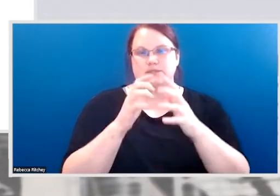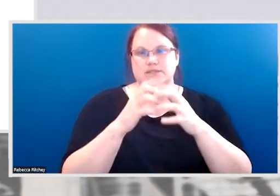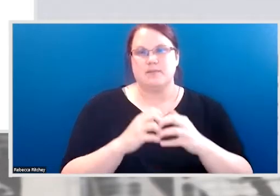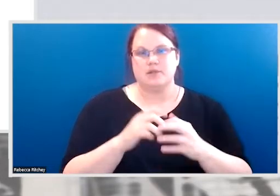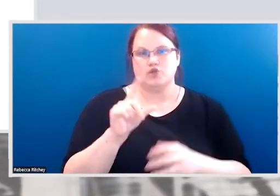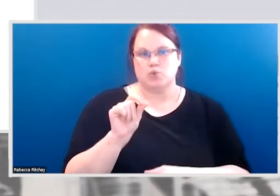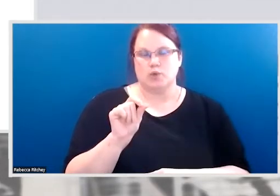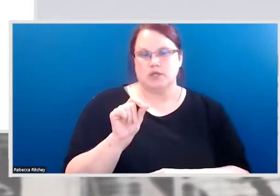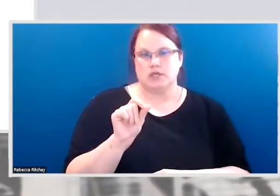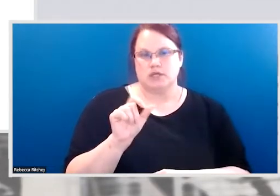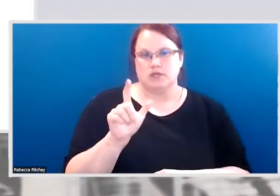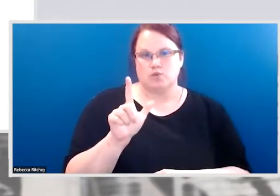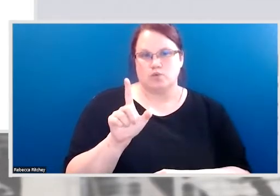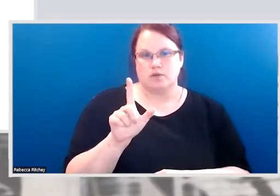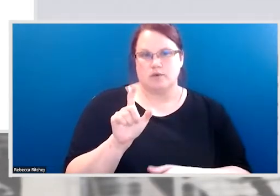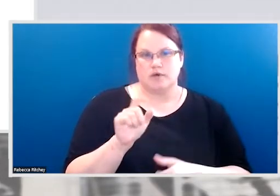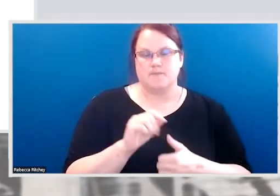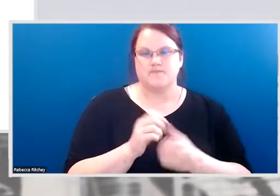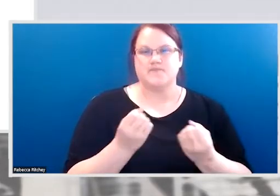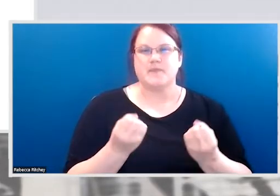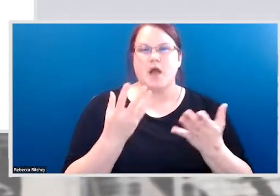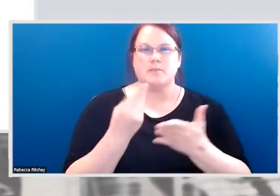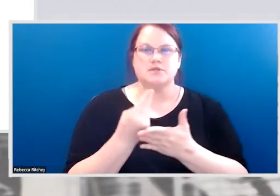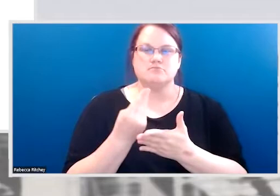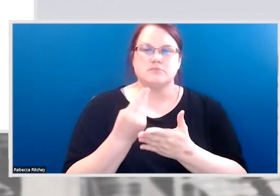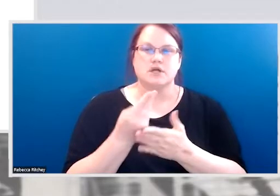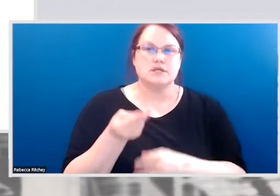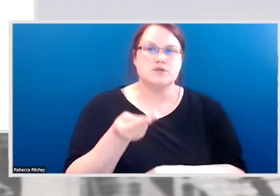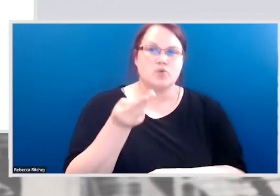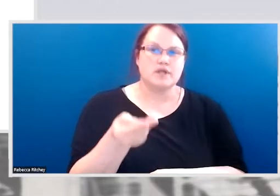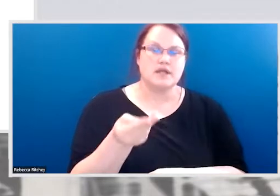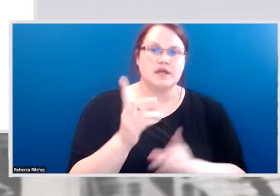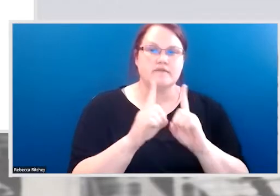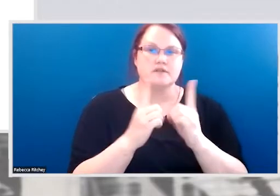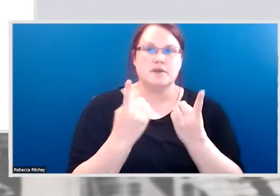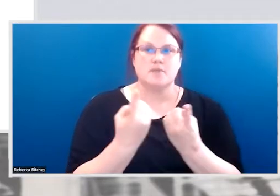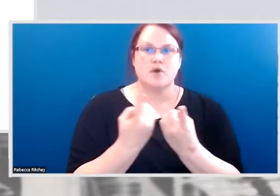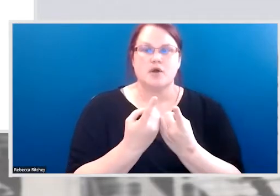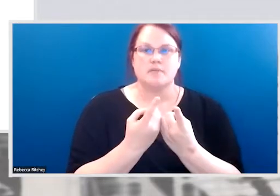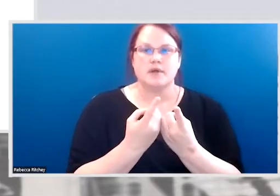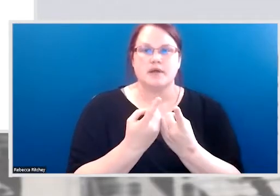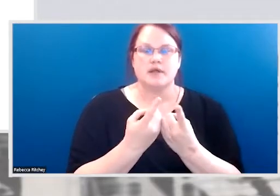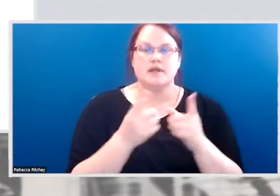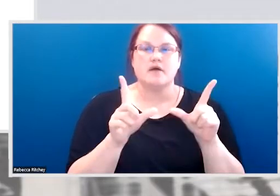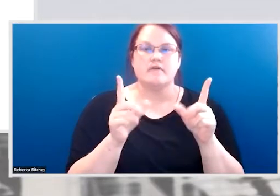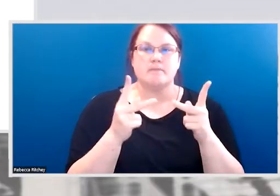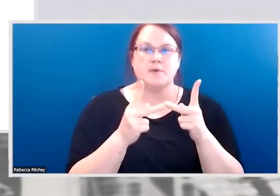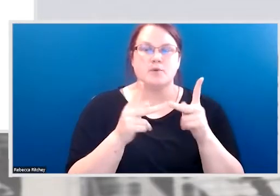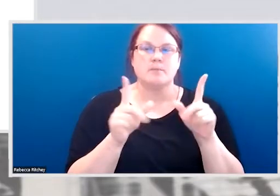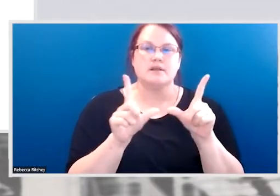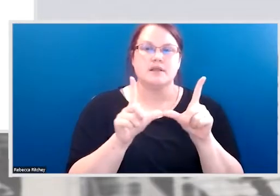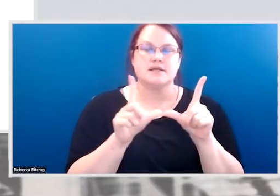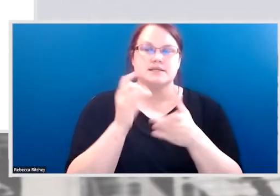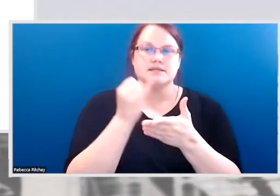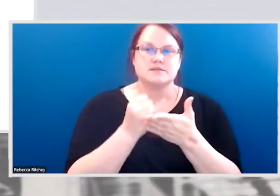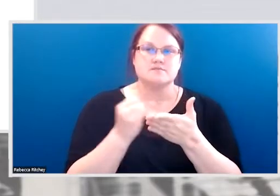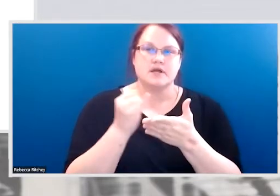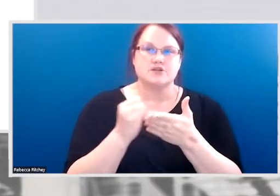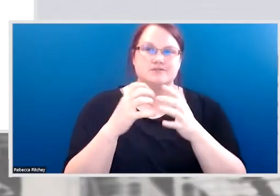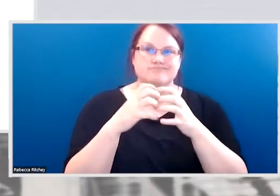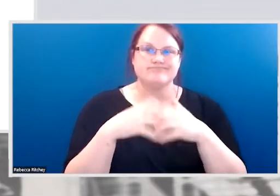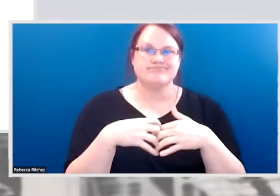in 2021? So how much money did we give the Department of Permits, Licenses, and Inspections to remediate